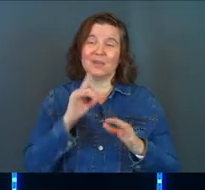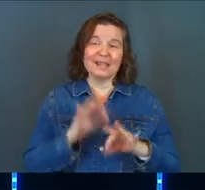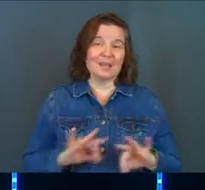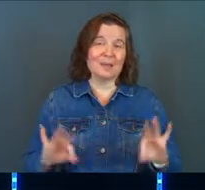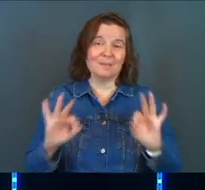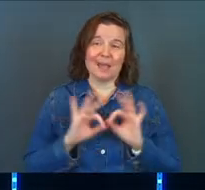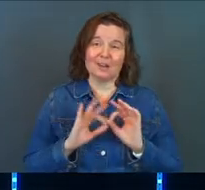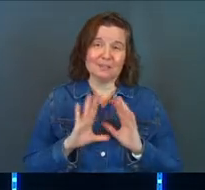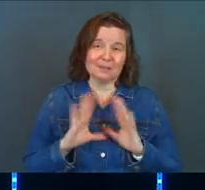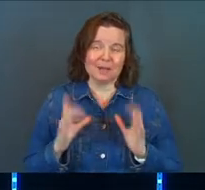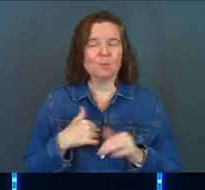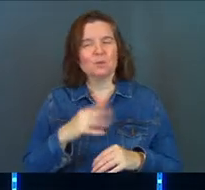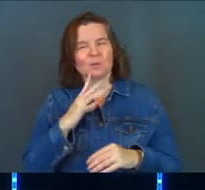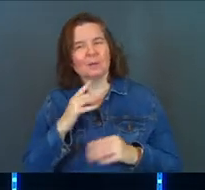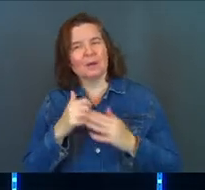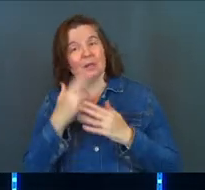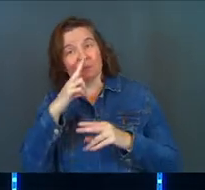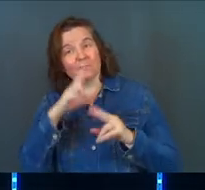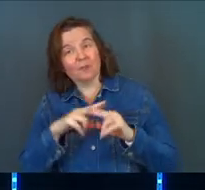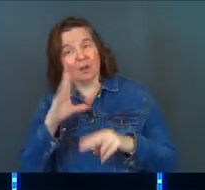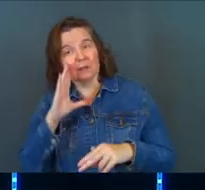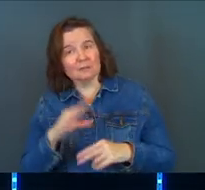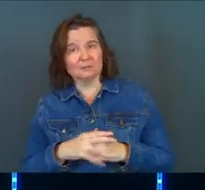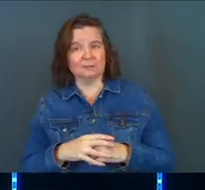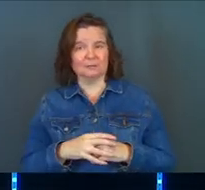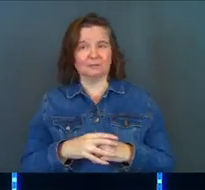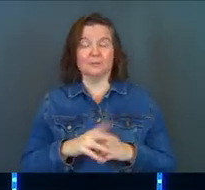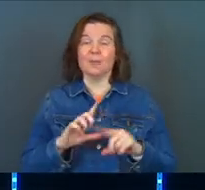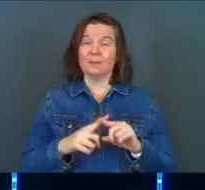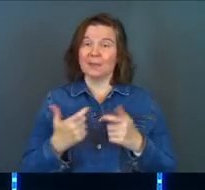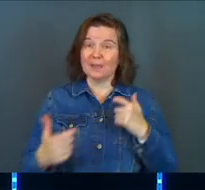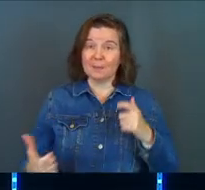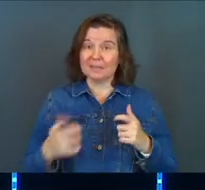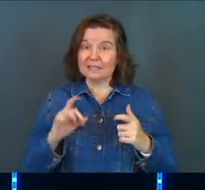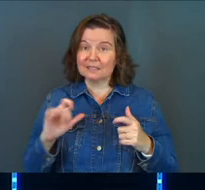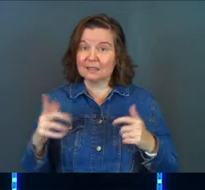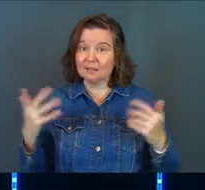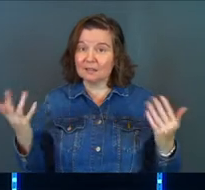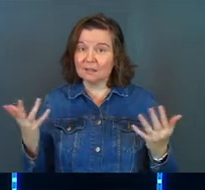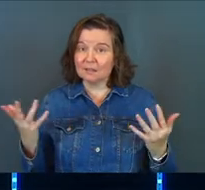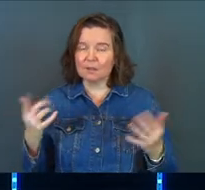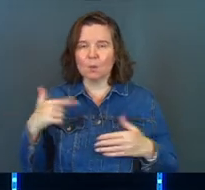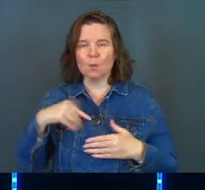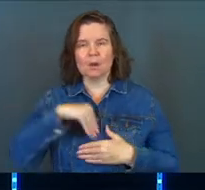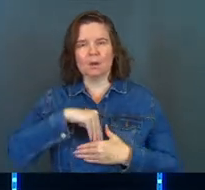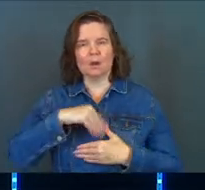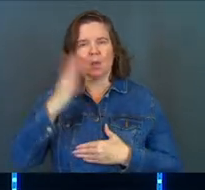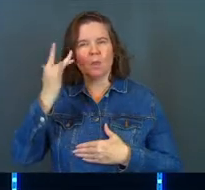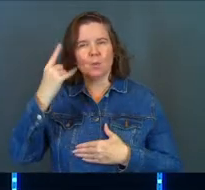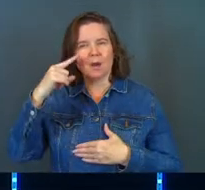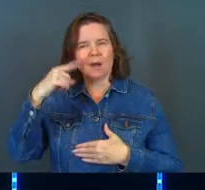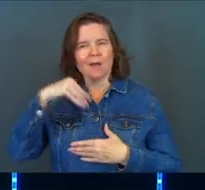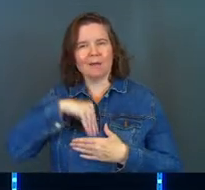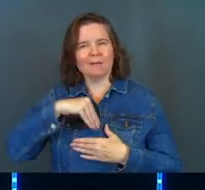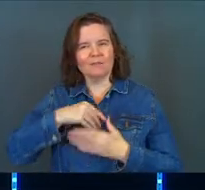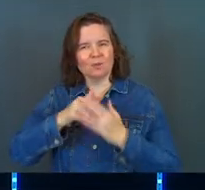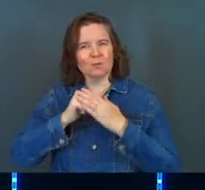really matters all that much. We're going to talk about it. It's going to be fun. But the big deal is, what's the why of your worship?